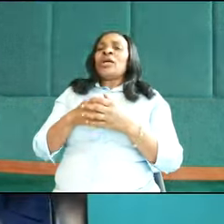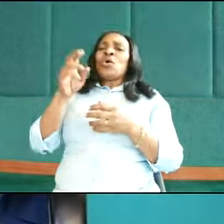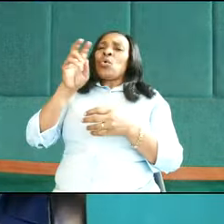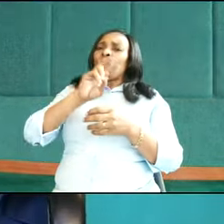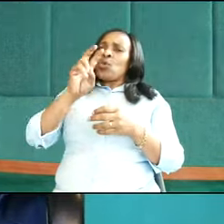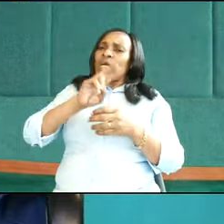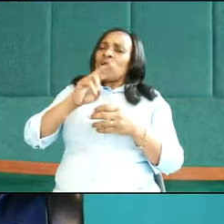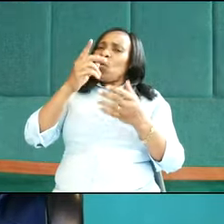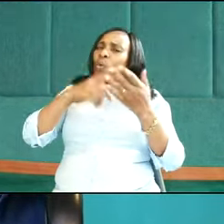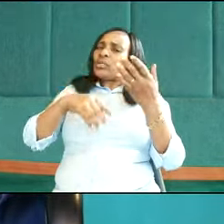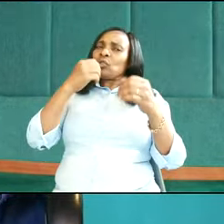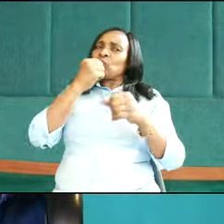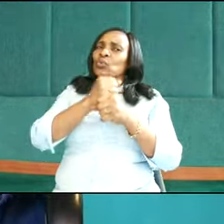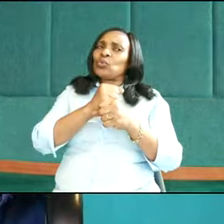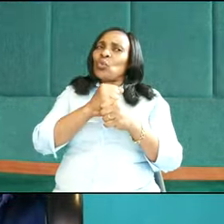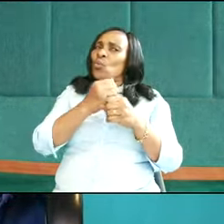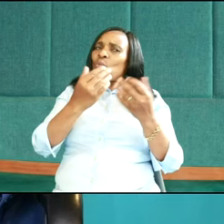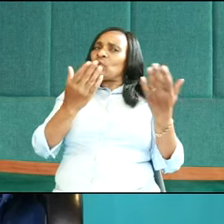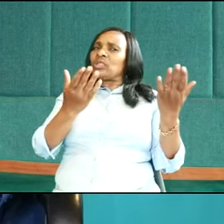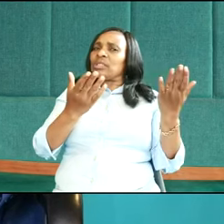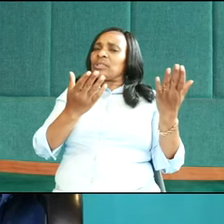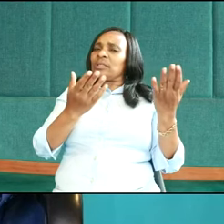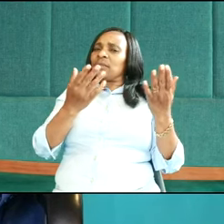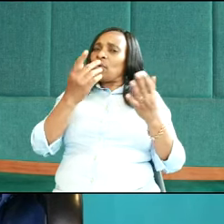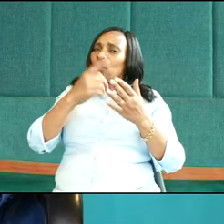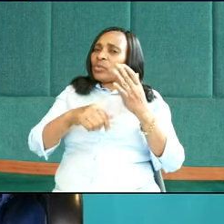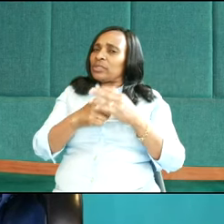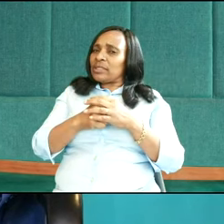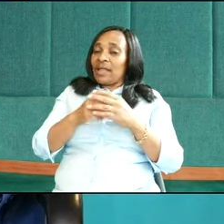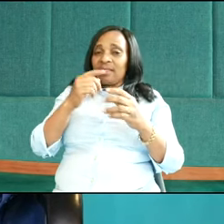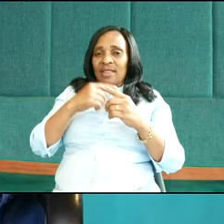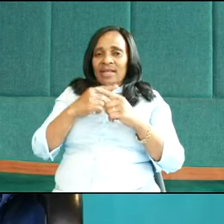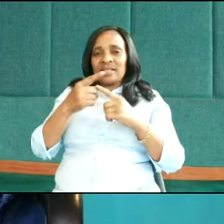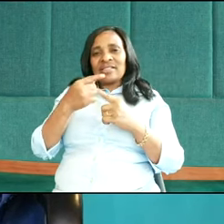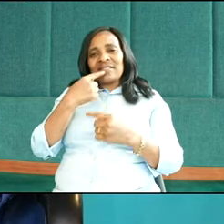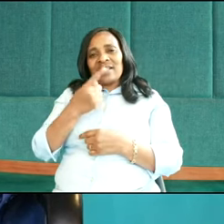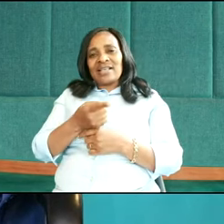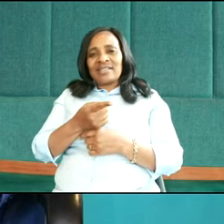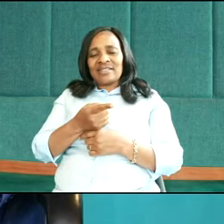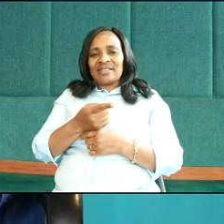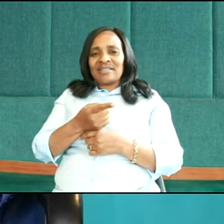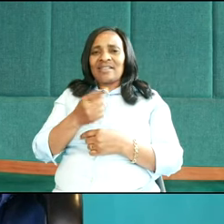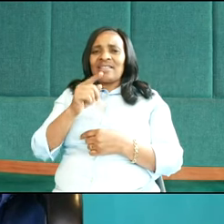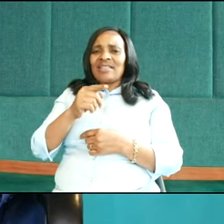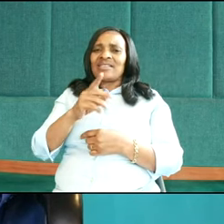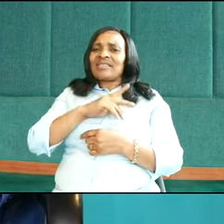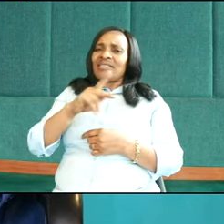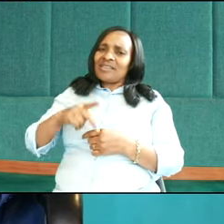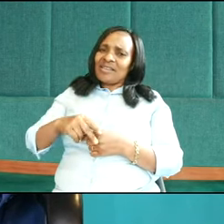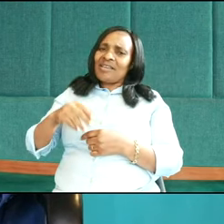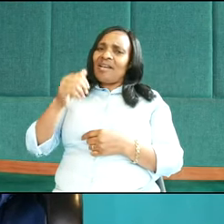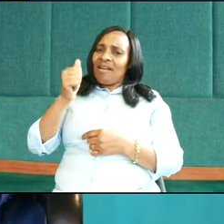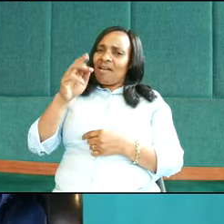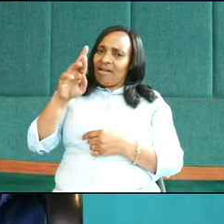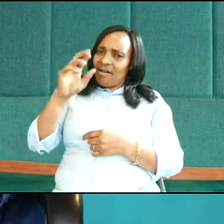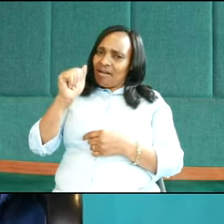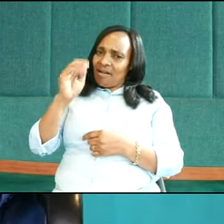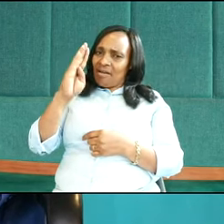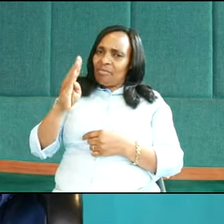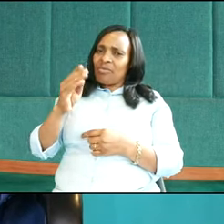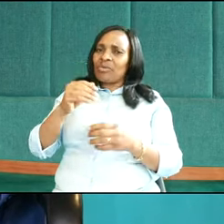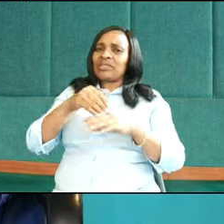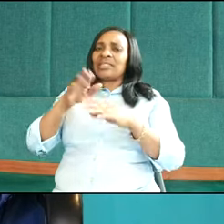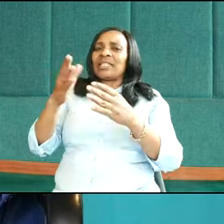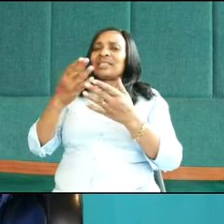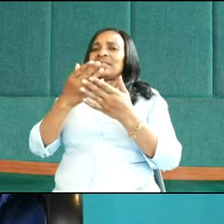at what can he do, you know, and he says, you know, this guy, king of Aram, why don't I send